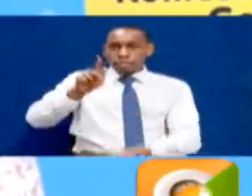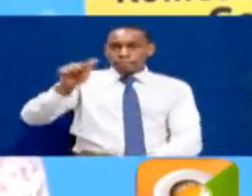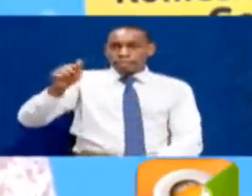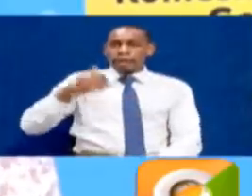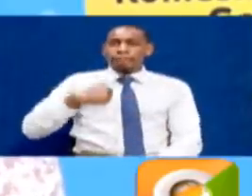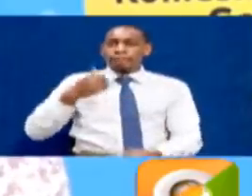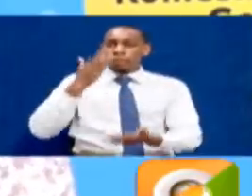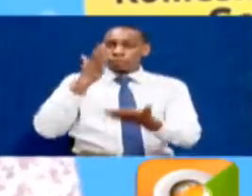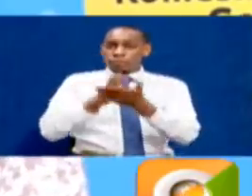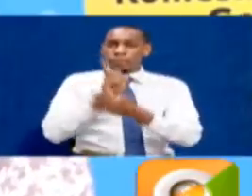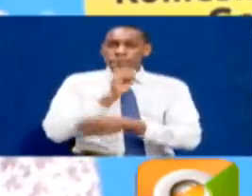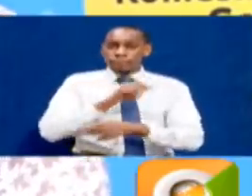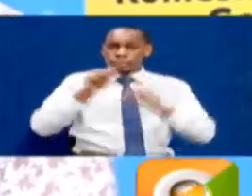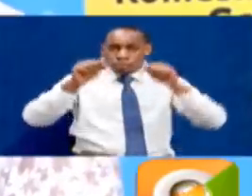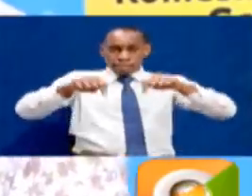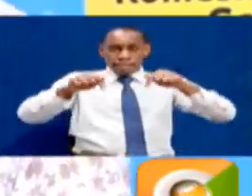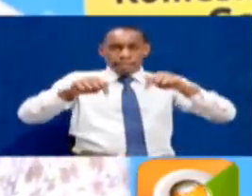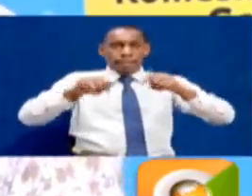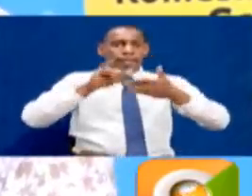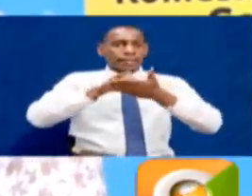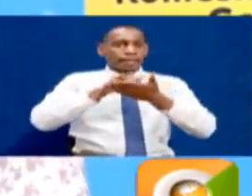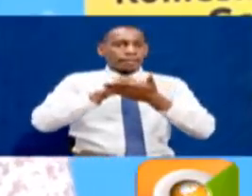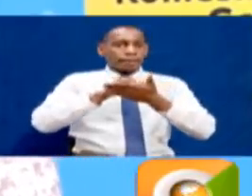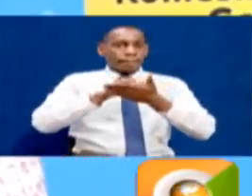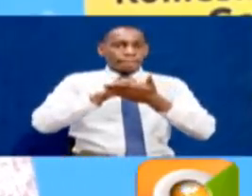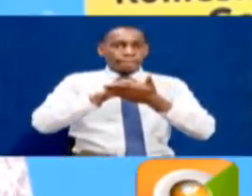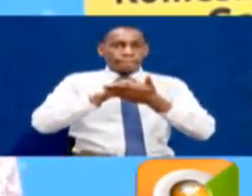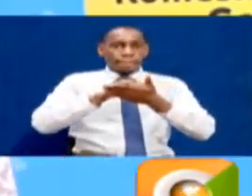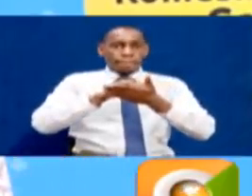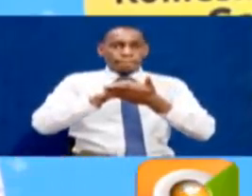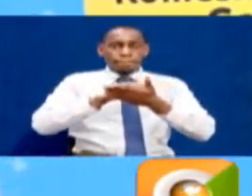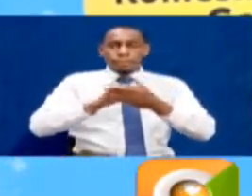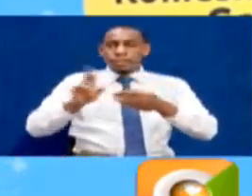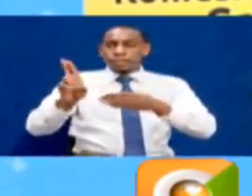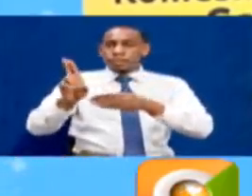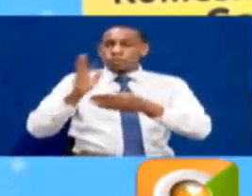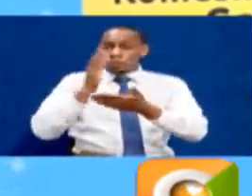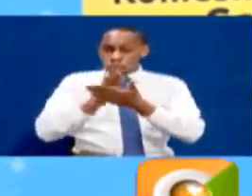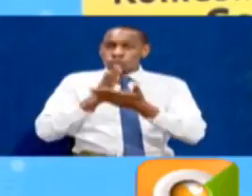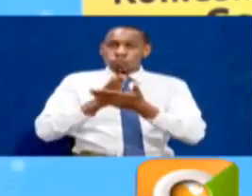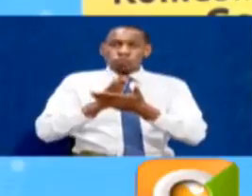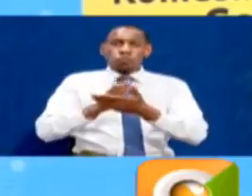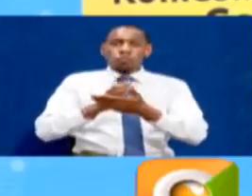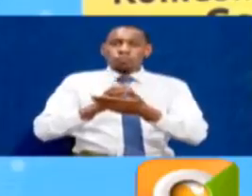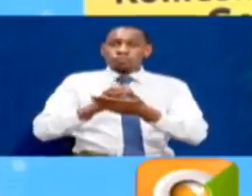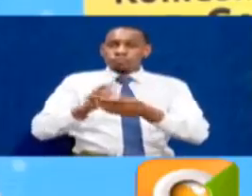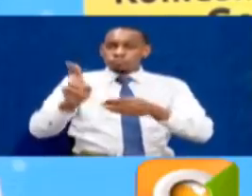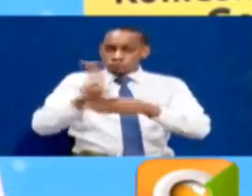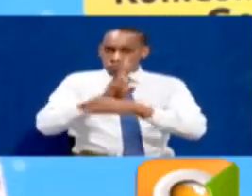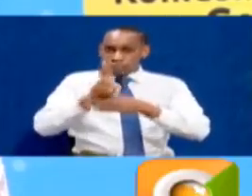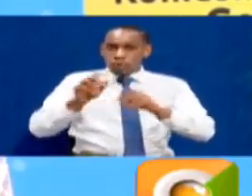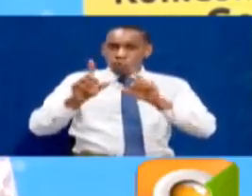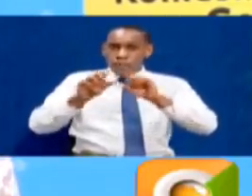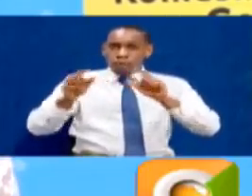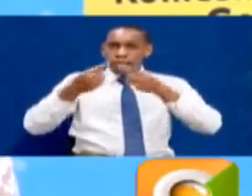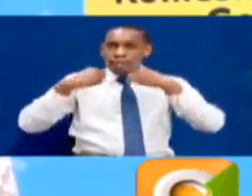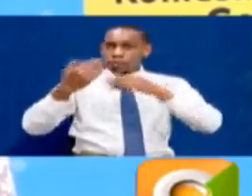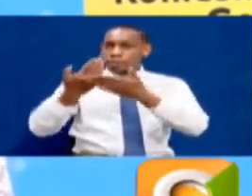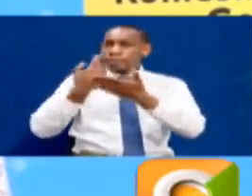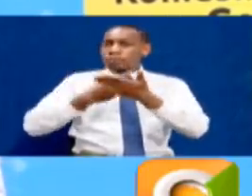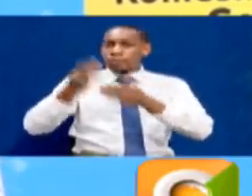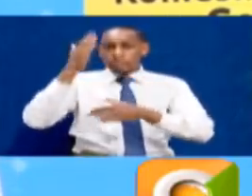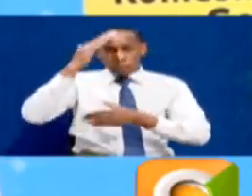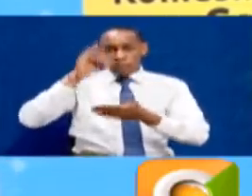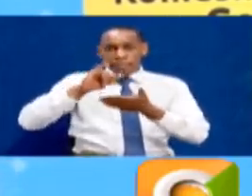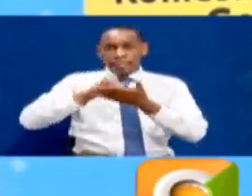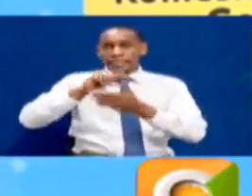got confirmation today. It is going to be applied diligently. As I had mentioned last week, we know